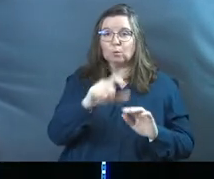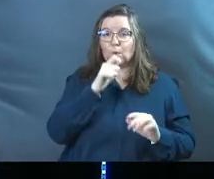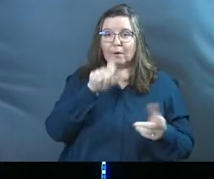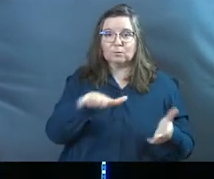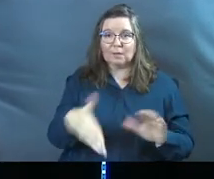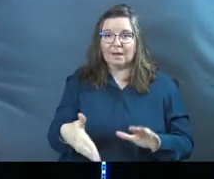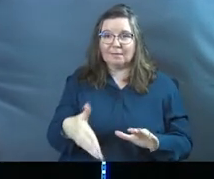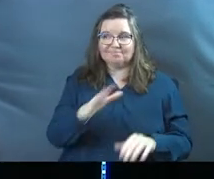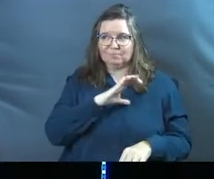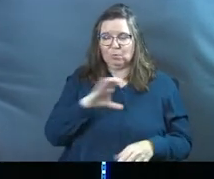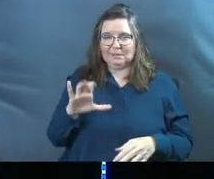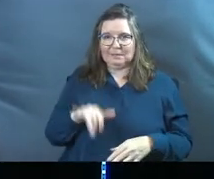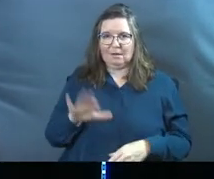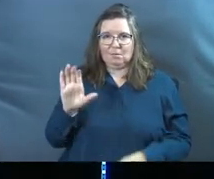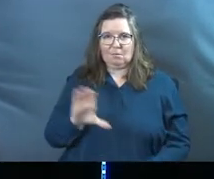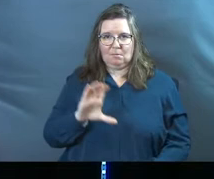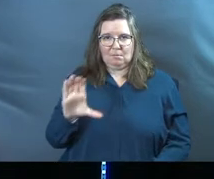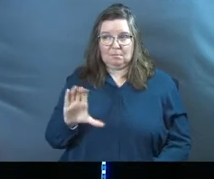Amen.